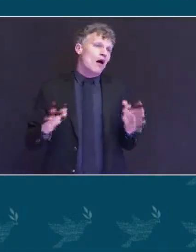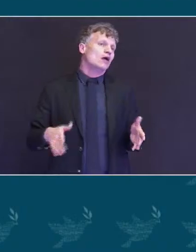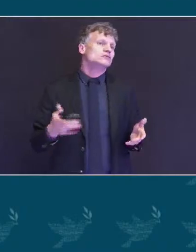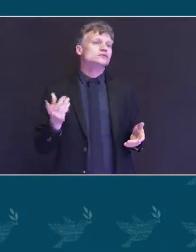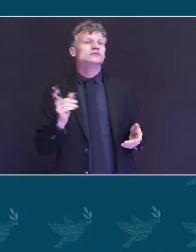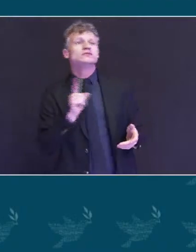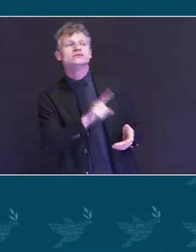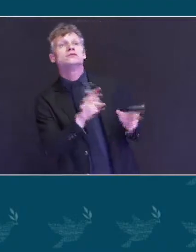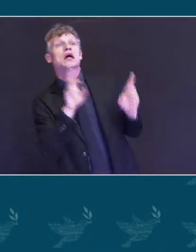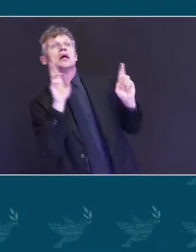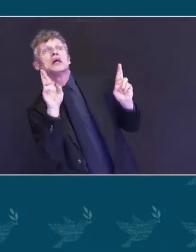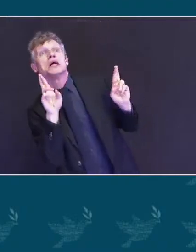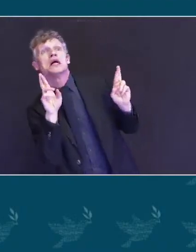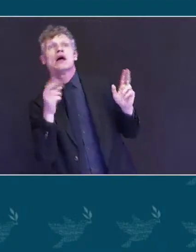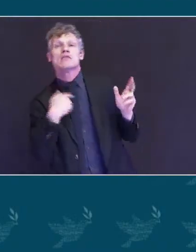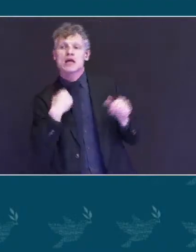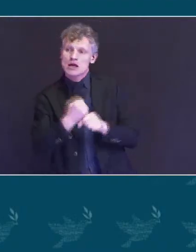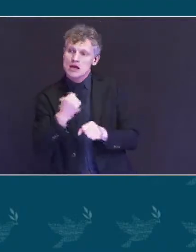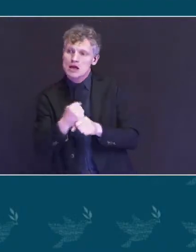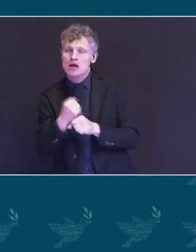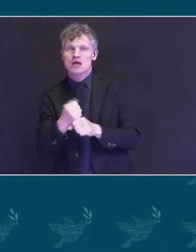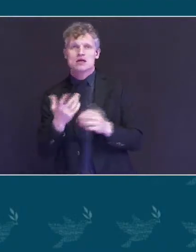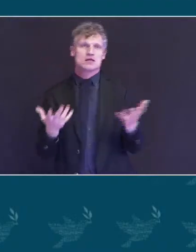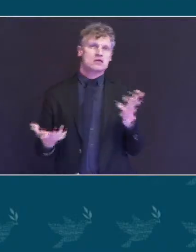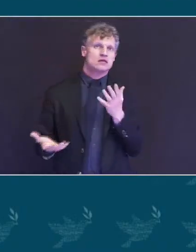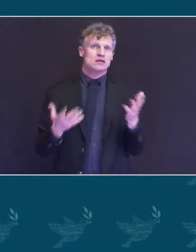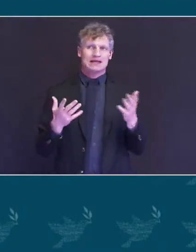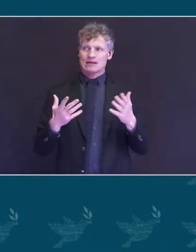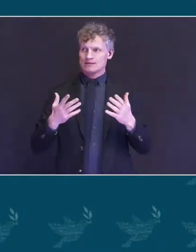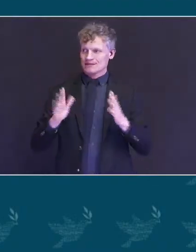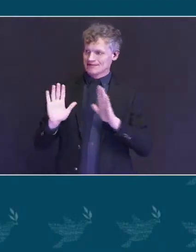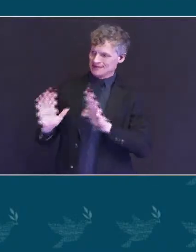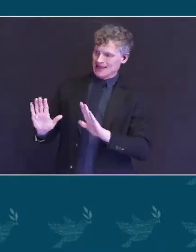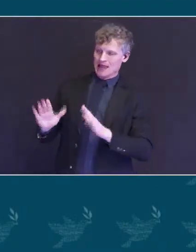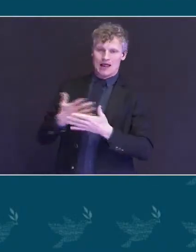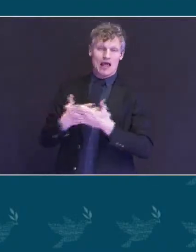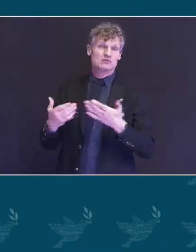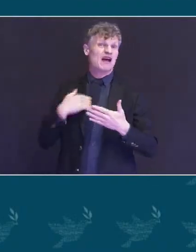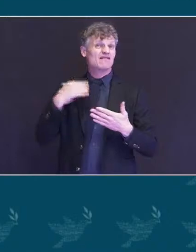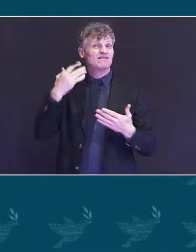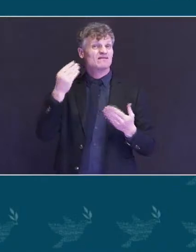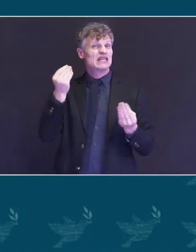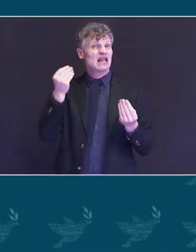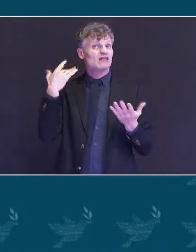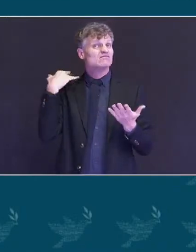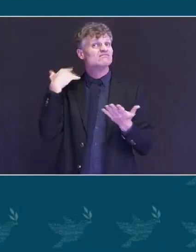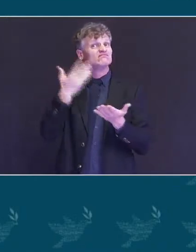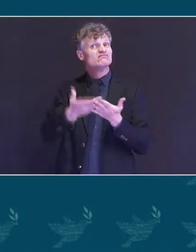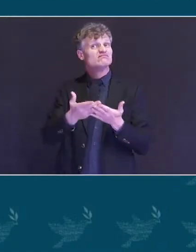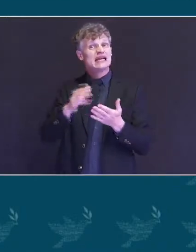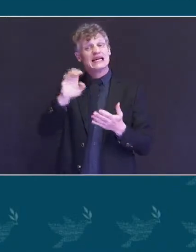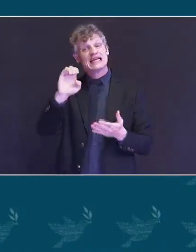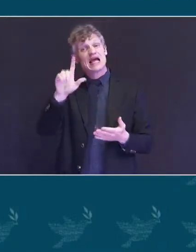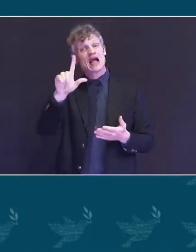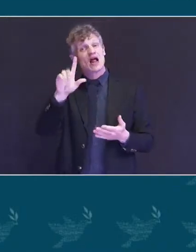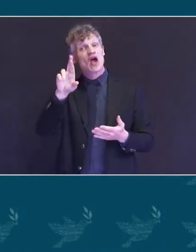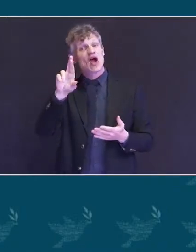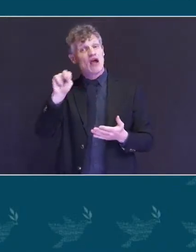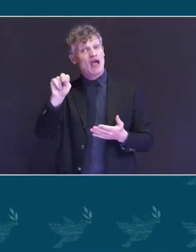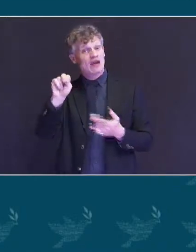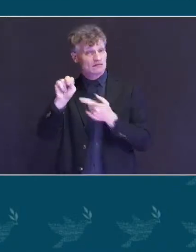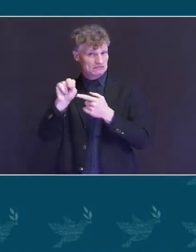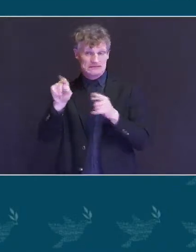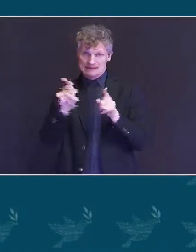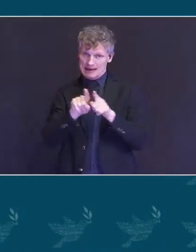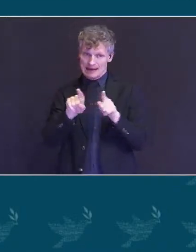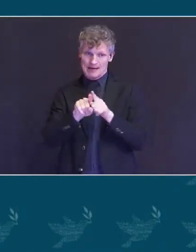they know, they own their language. So that model, I think, has worked successfully for ELRN as well. The books